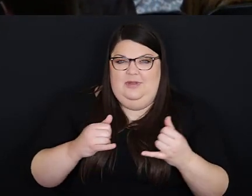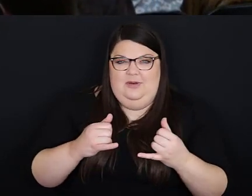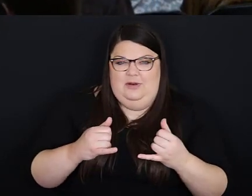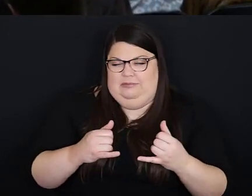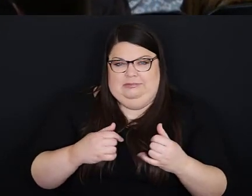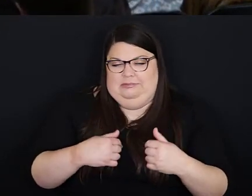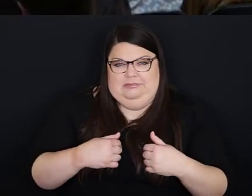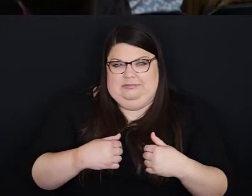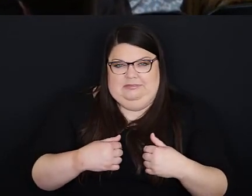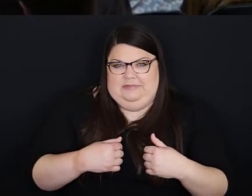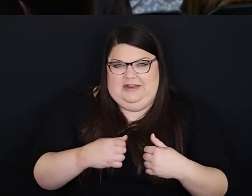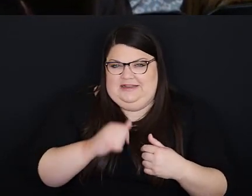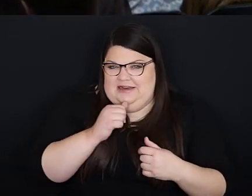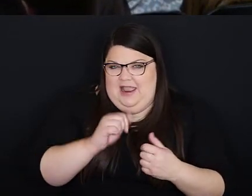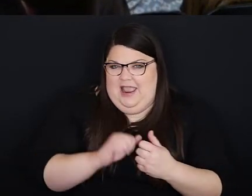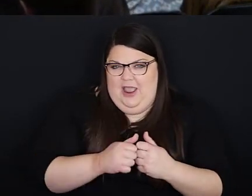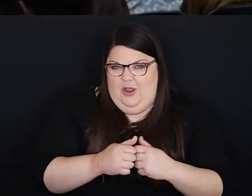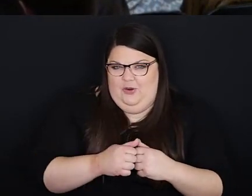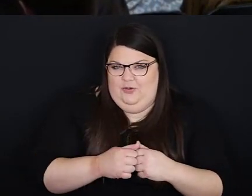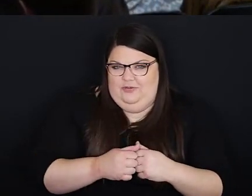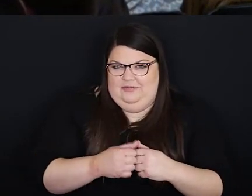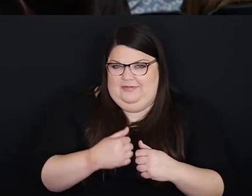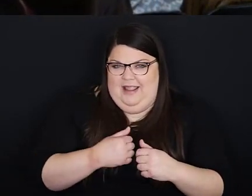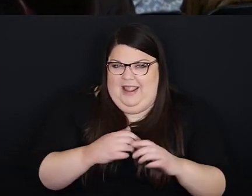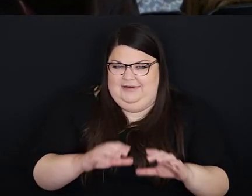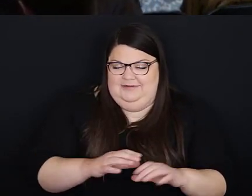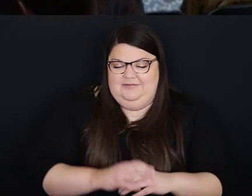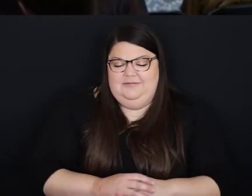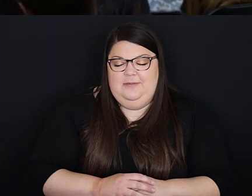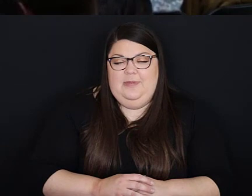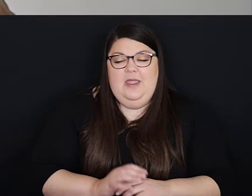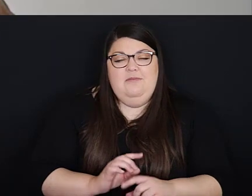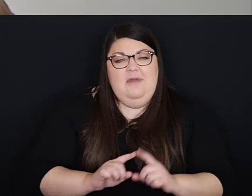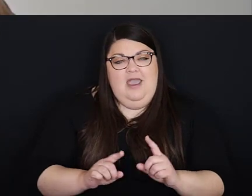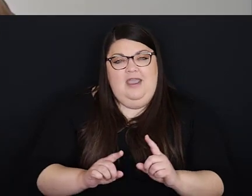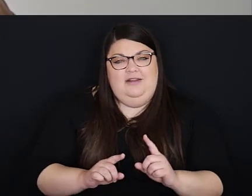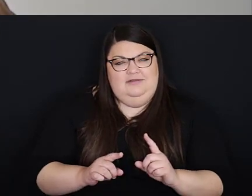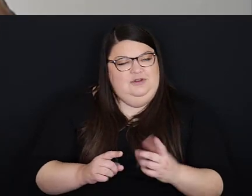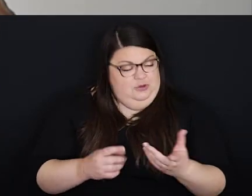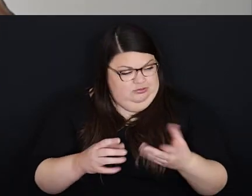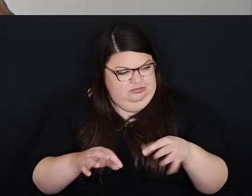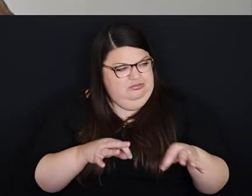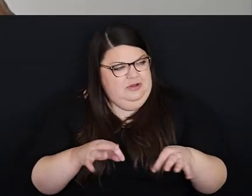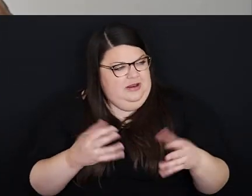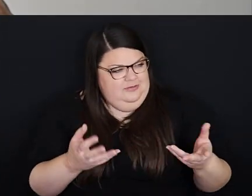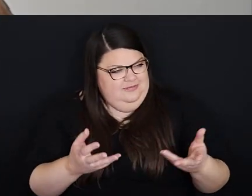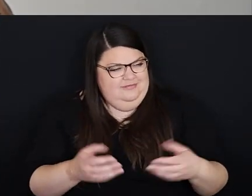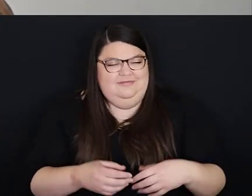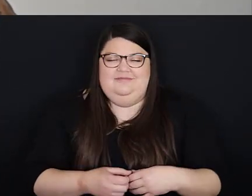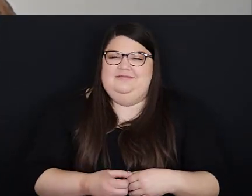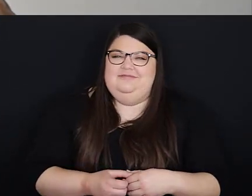with, but that's not at all the way it was. I just wanted to break it down for us.